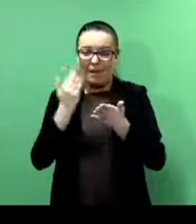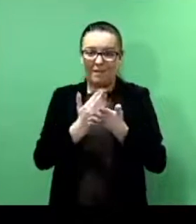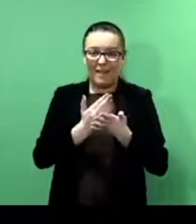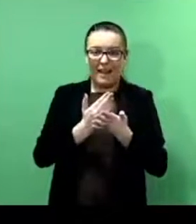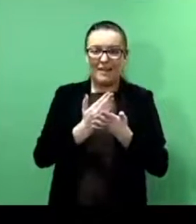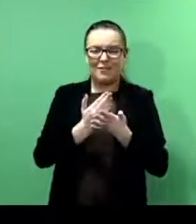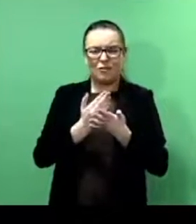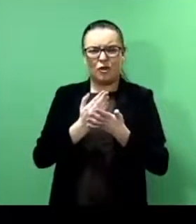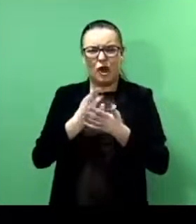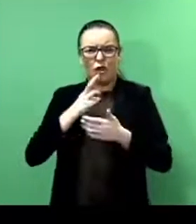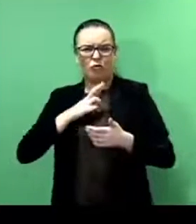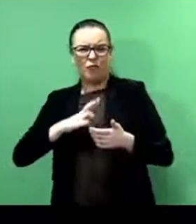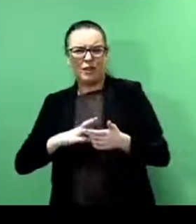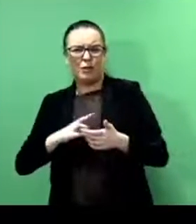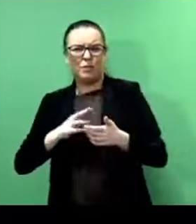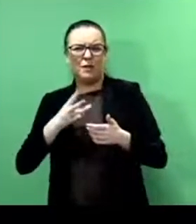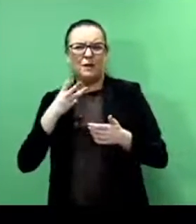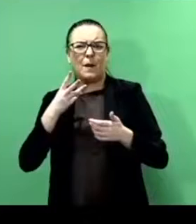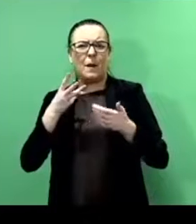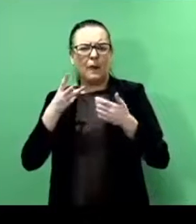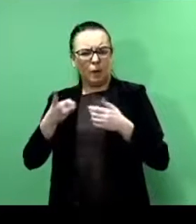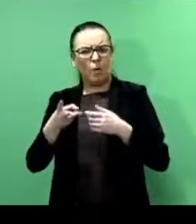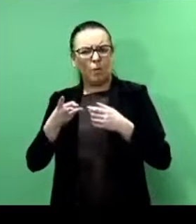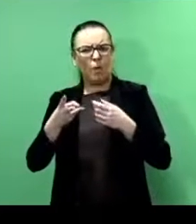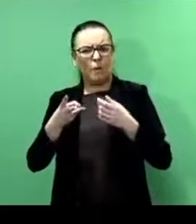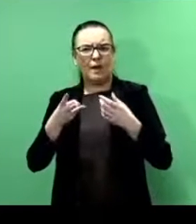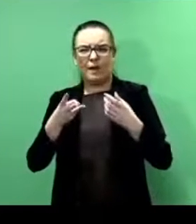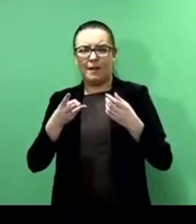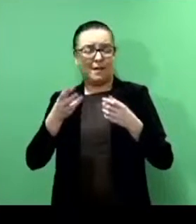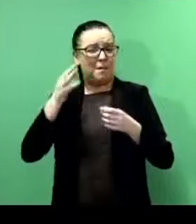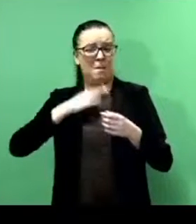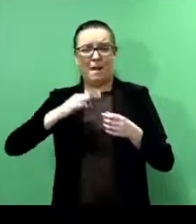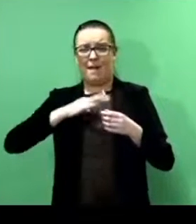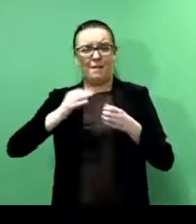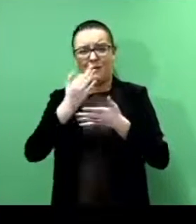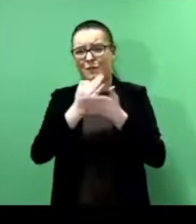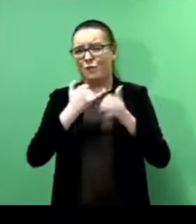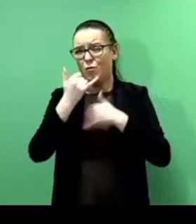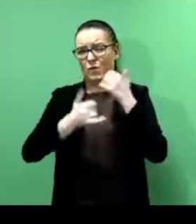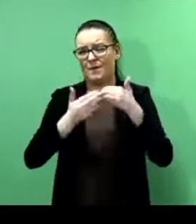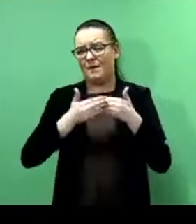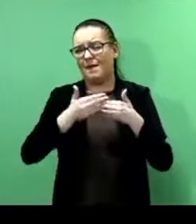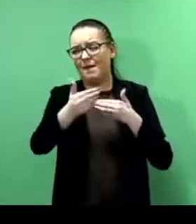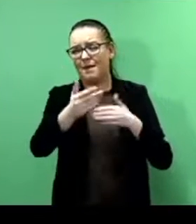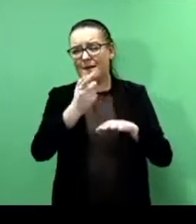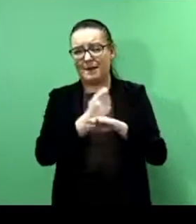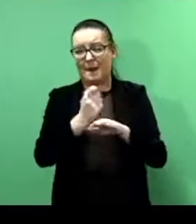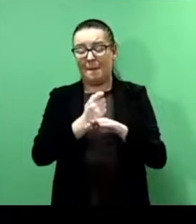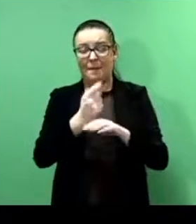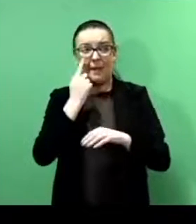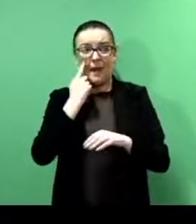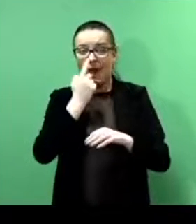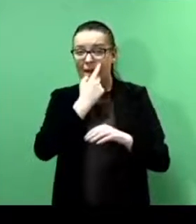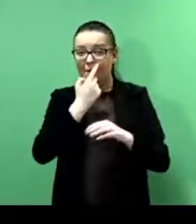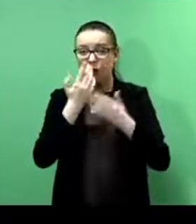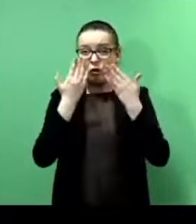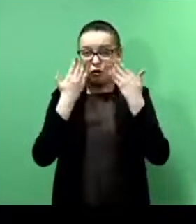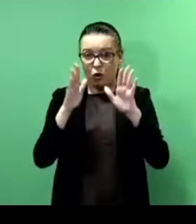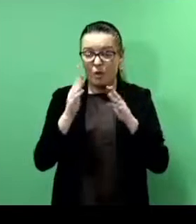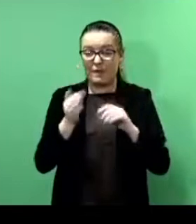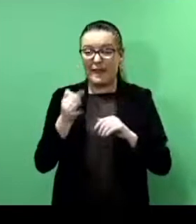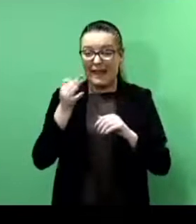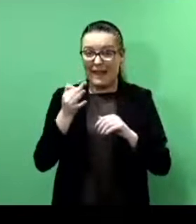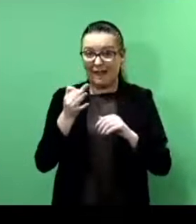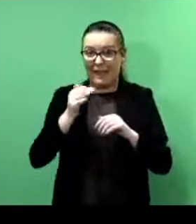intervention work will, as you said, we're planting the seeds now to reap the rewards in a few years' time. But the evidence has shown that if you keep reviewing every